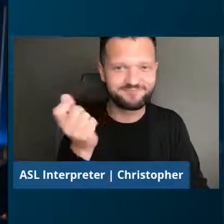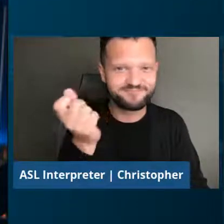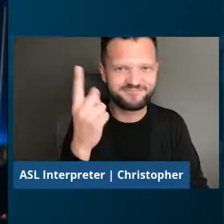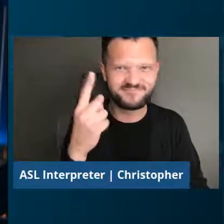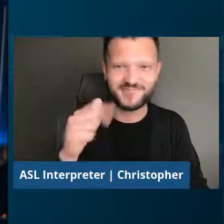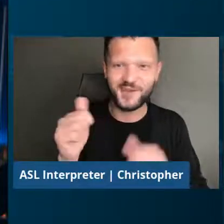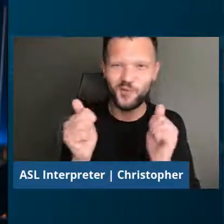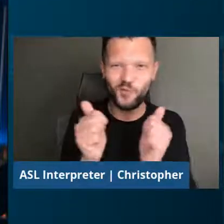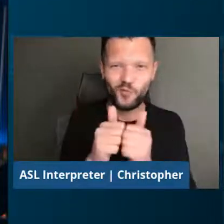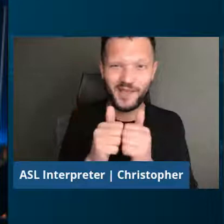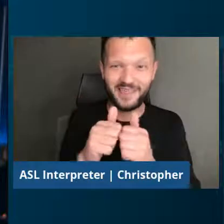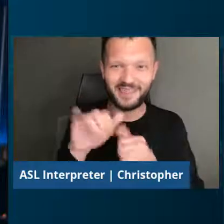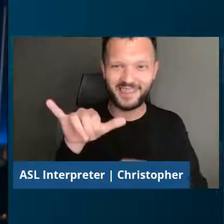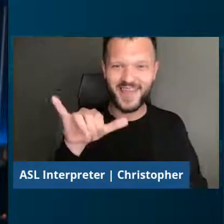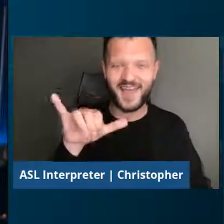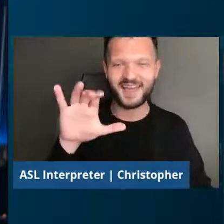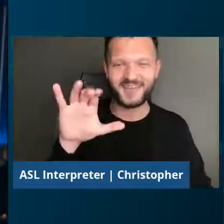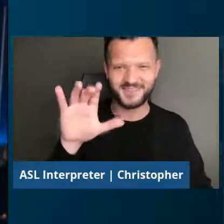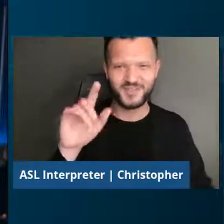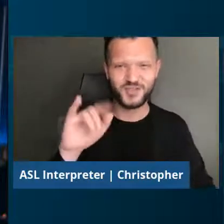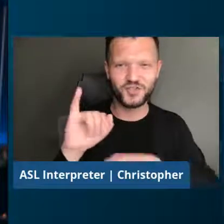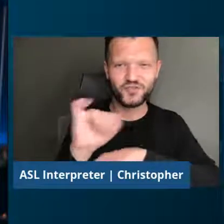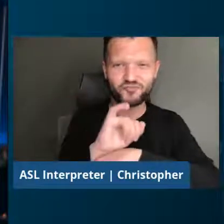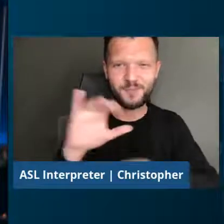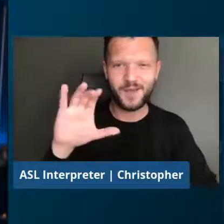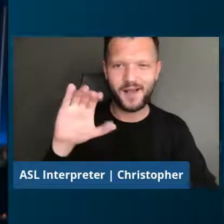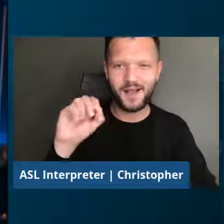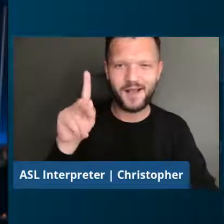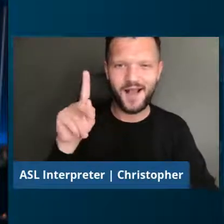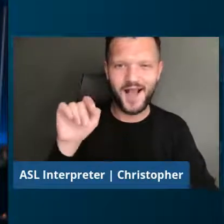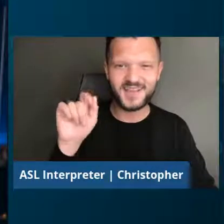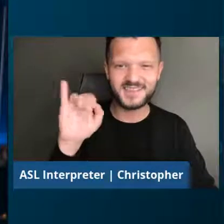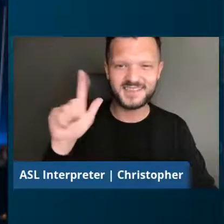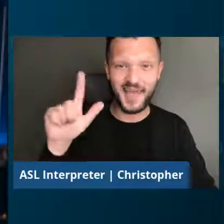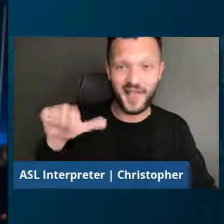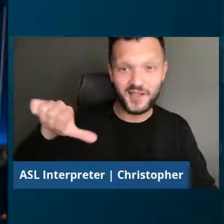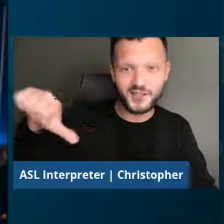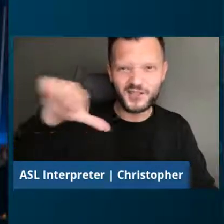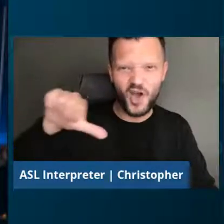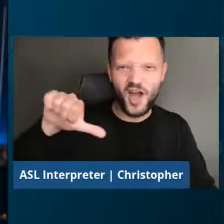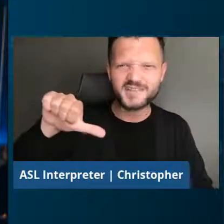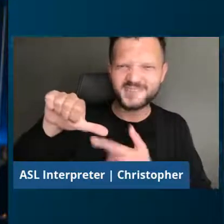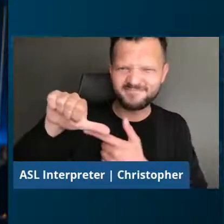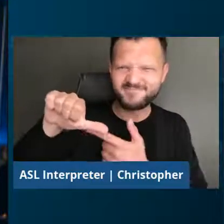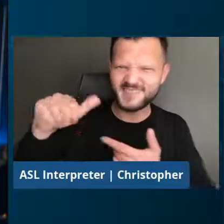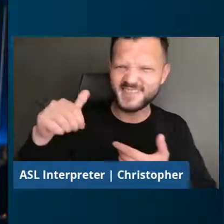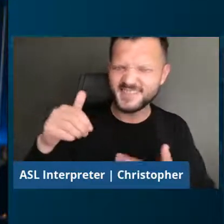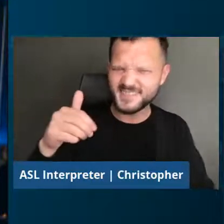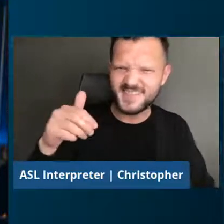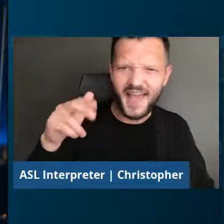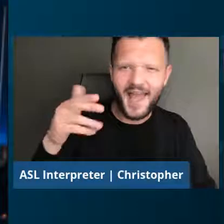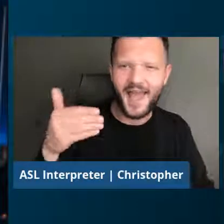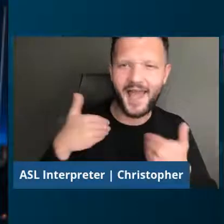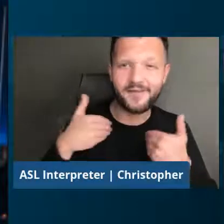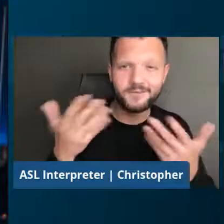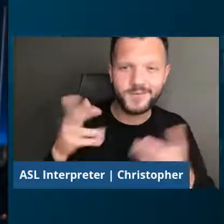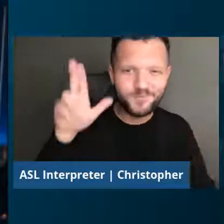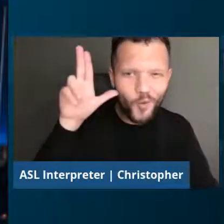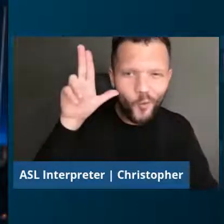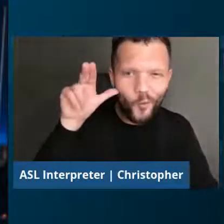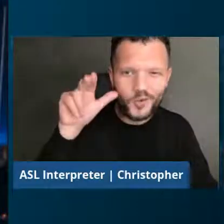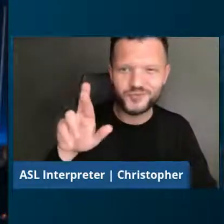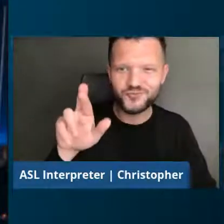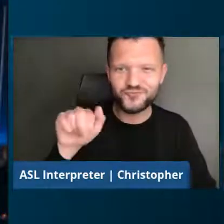that horseradish in it that gives it that really spicy flavor. So that really tangy spice to it. They love their shrimp